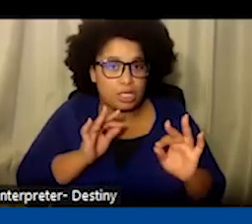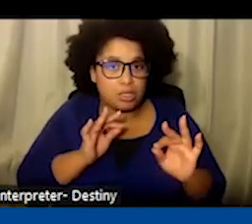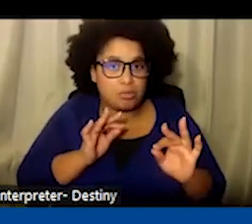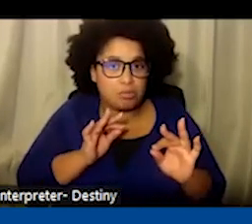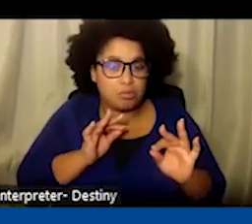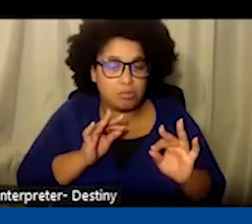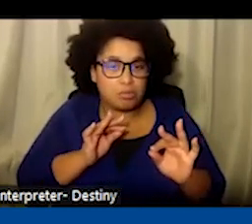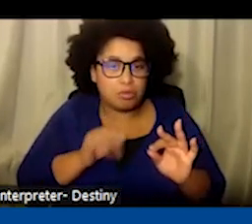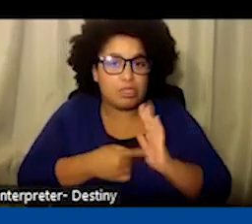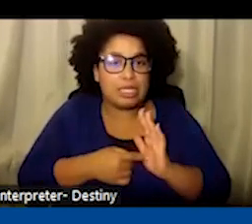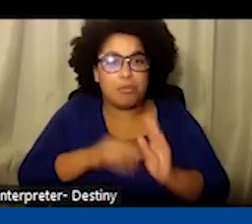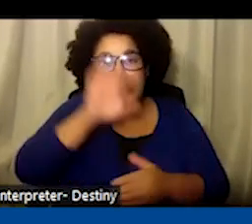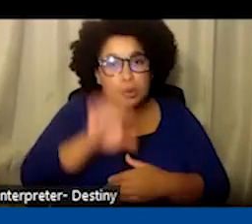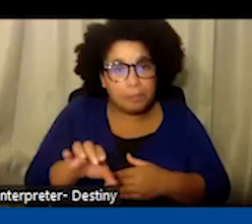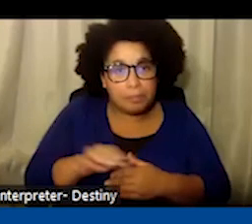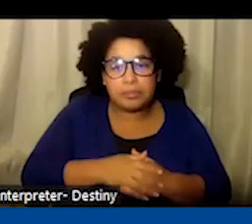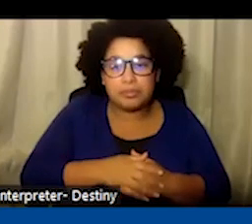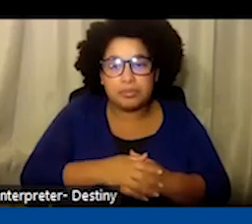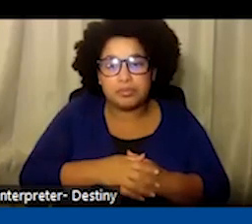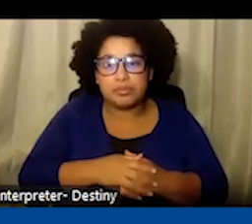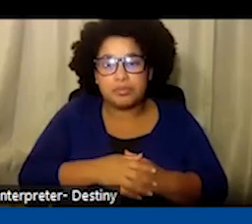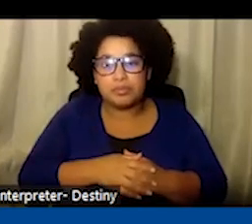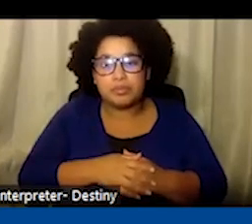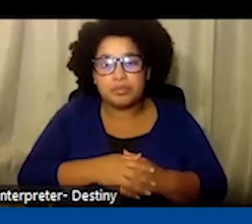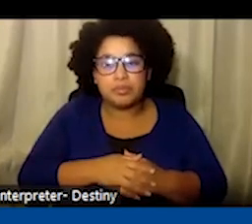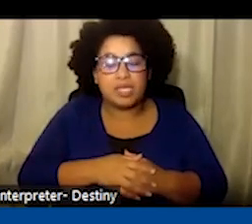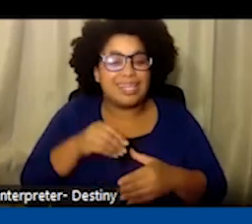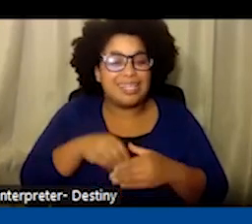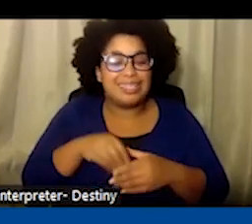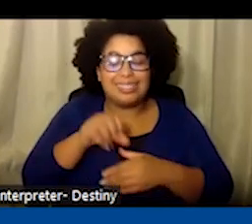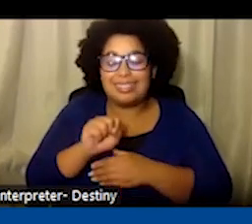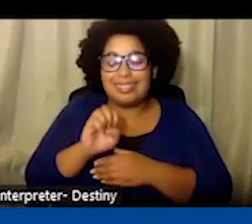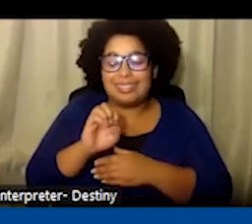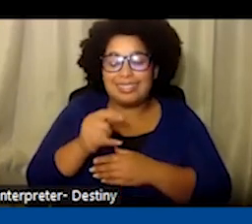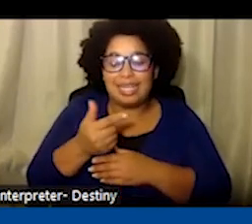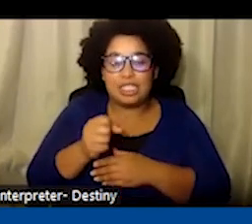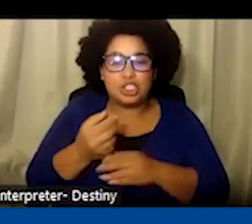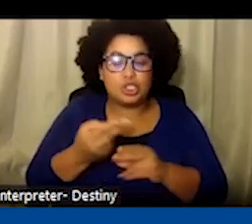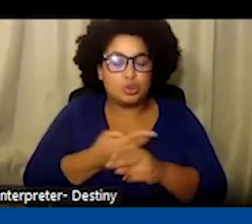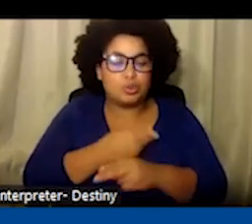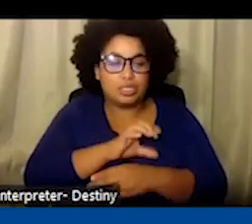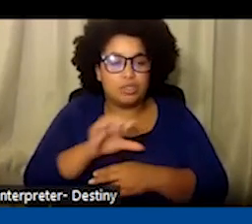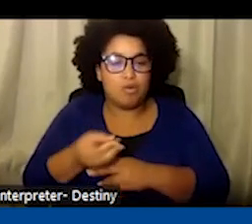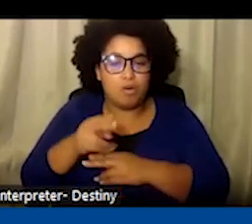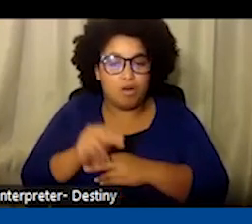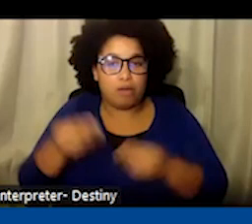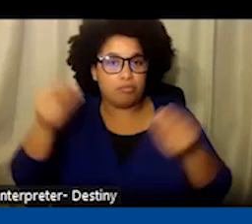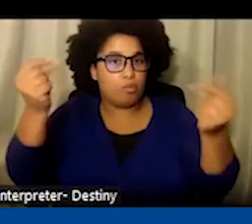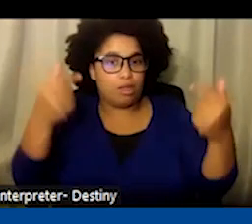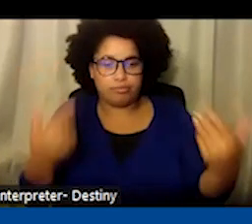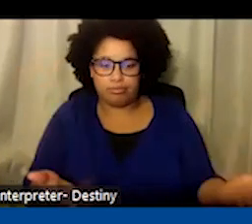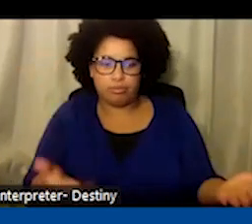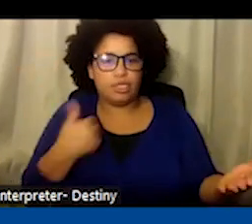would be like Zoom. If you go to Zoom, go to the settings, you select closed captioning on, and voila, here you